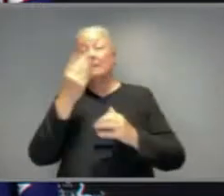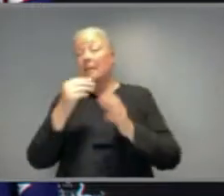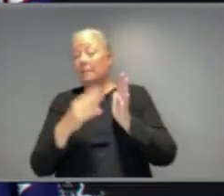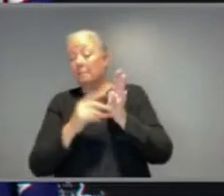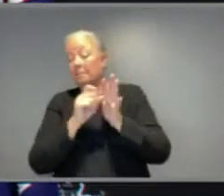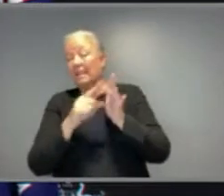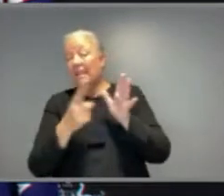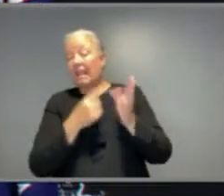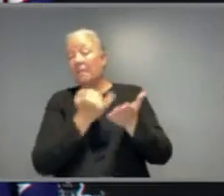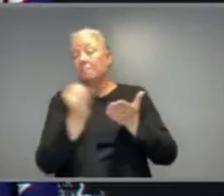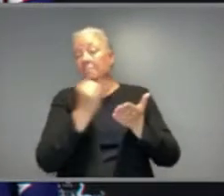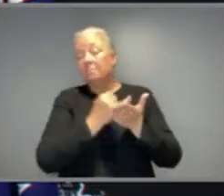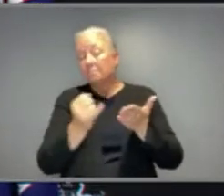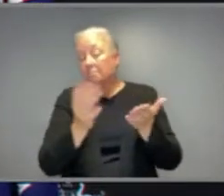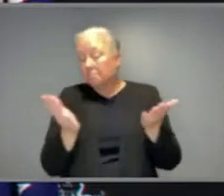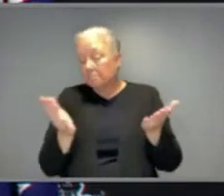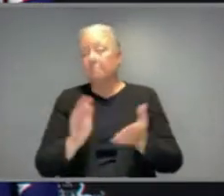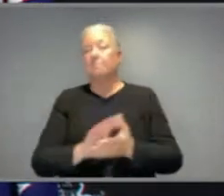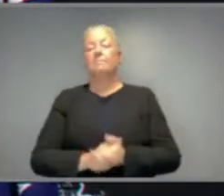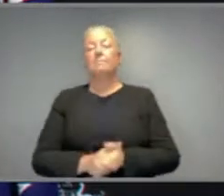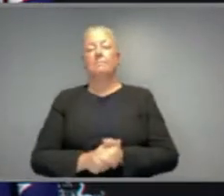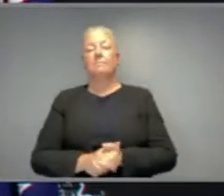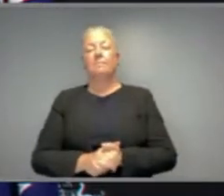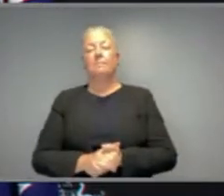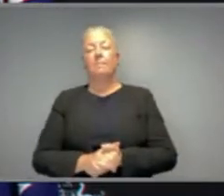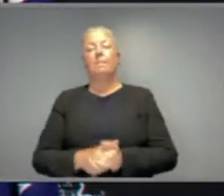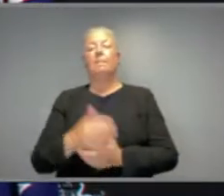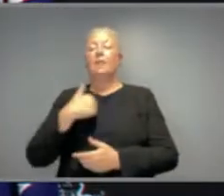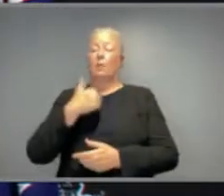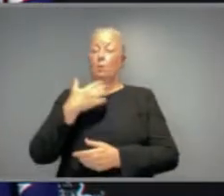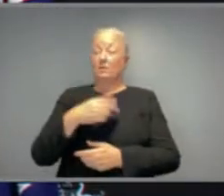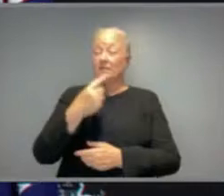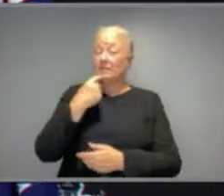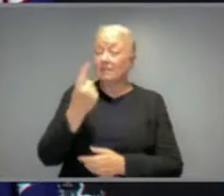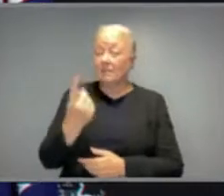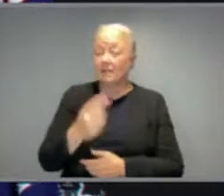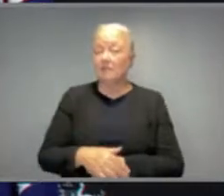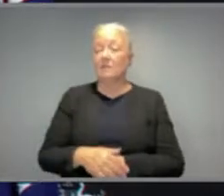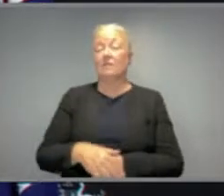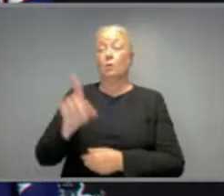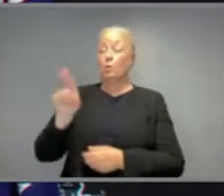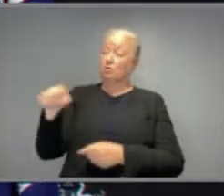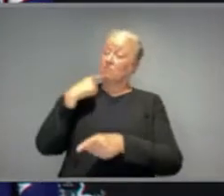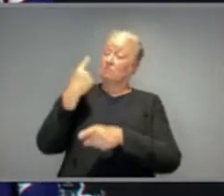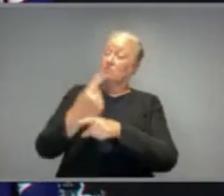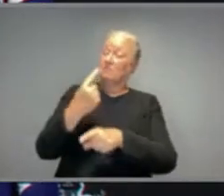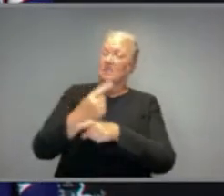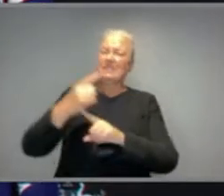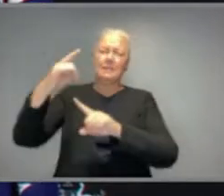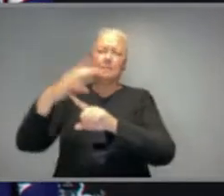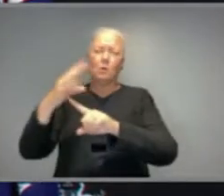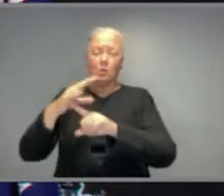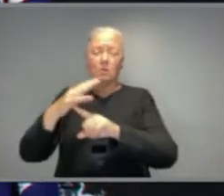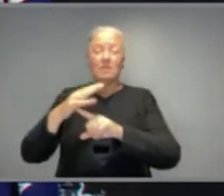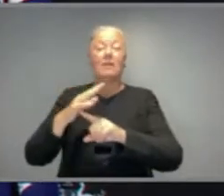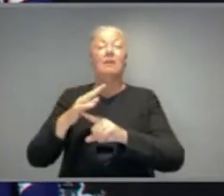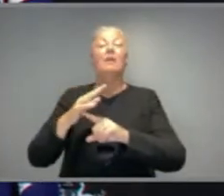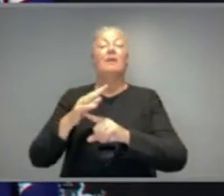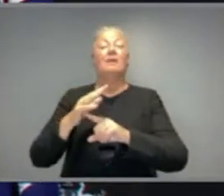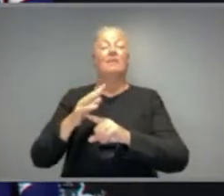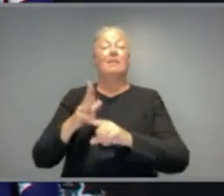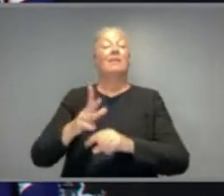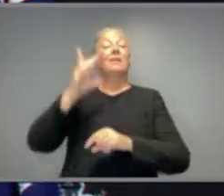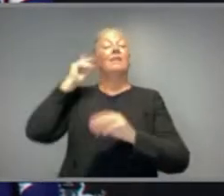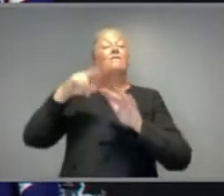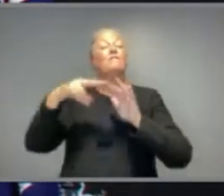this. What you're raising is an important matter. At our meeting last Friday, we agreed in the plan, phase